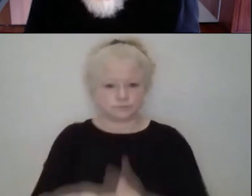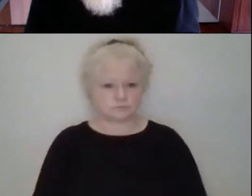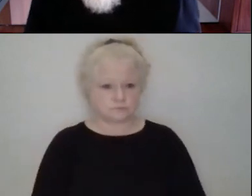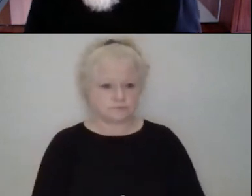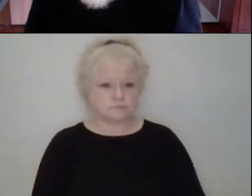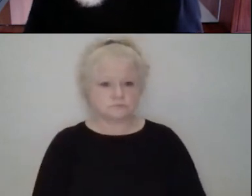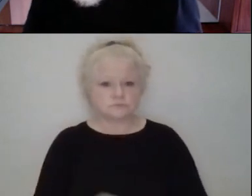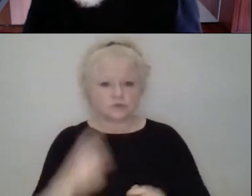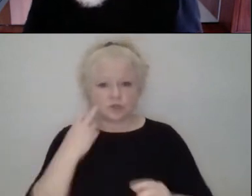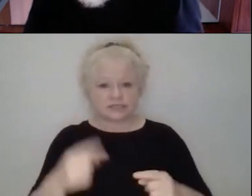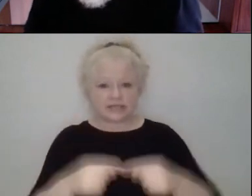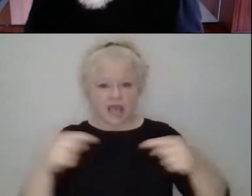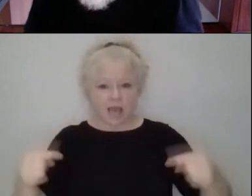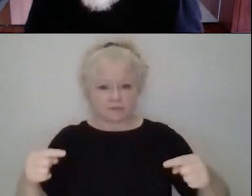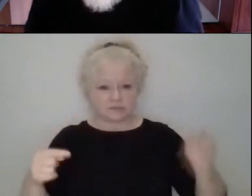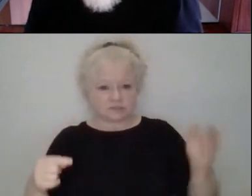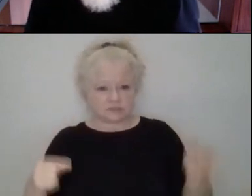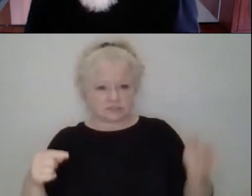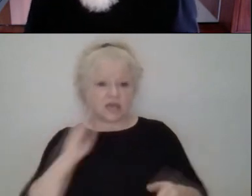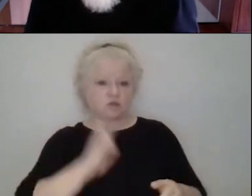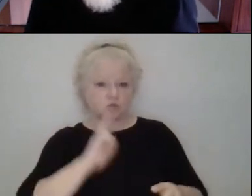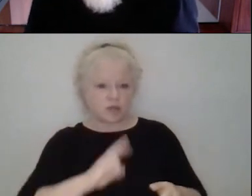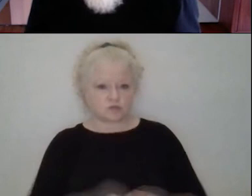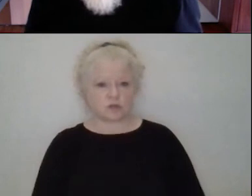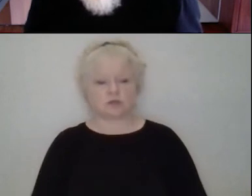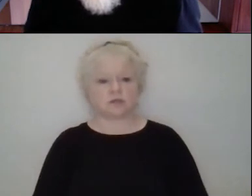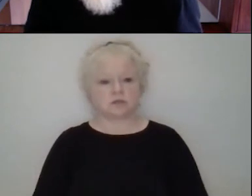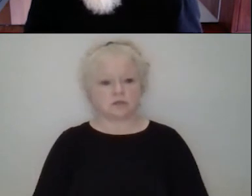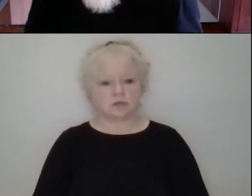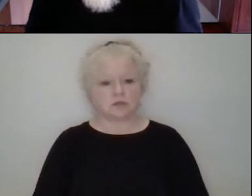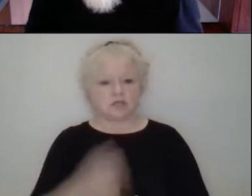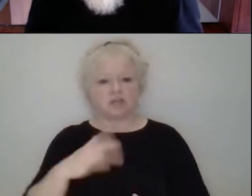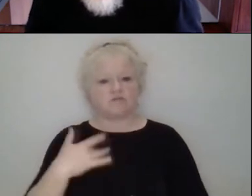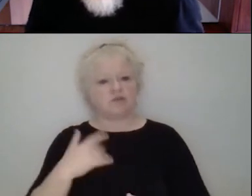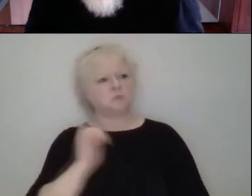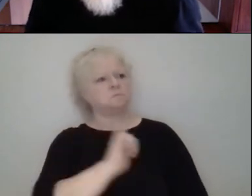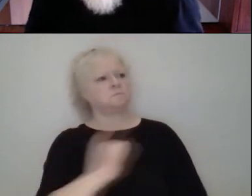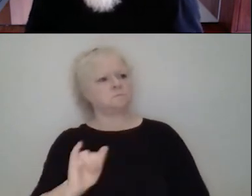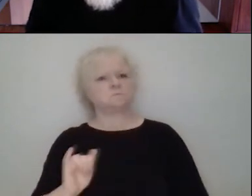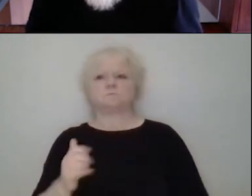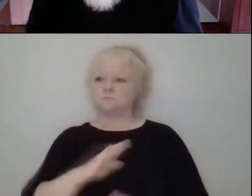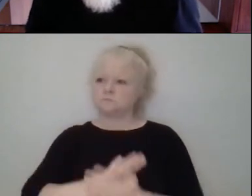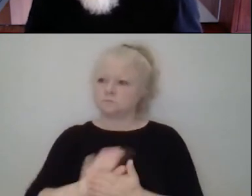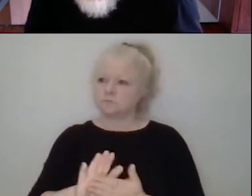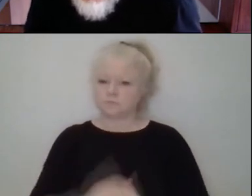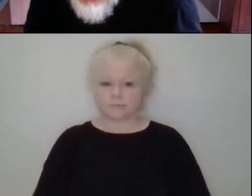on the opposite sides of the restaurant, it defines the whole essence of the place. No, and I want something that